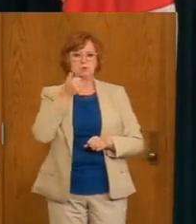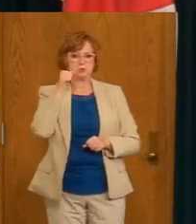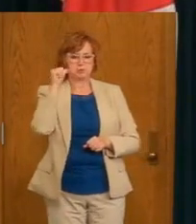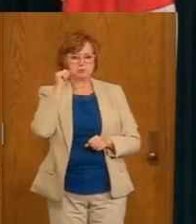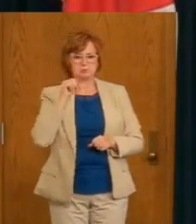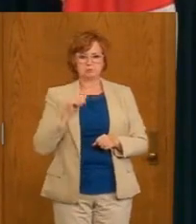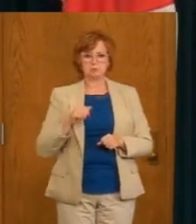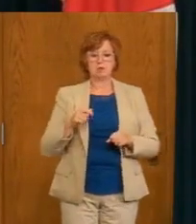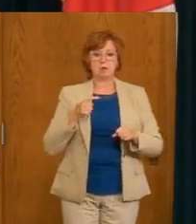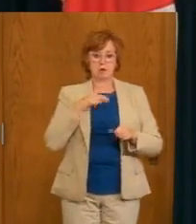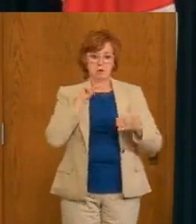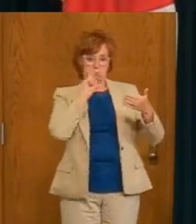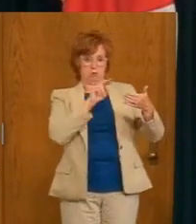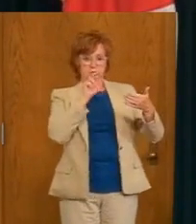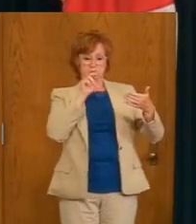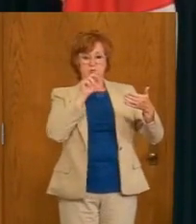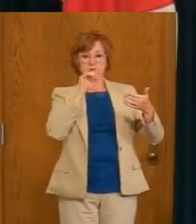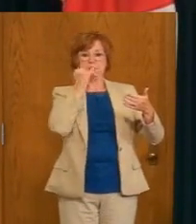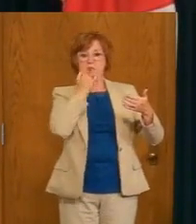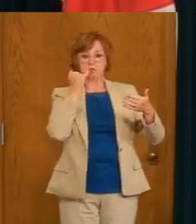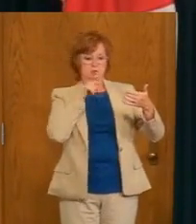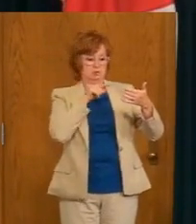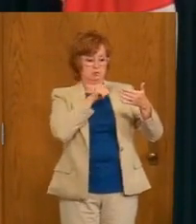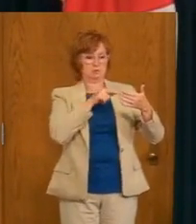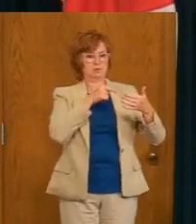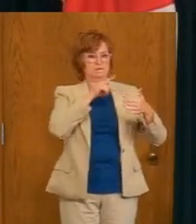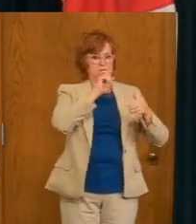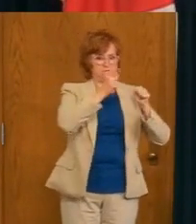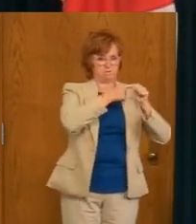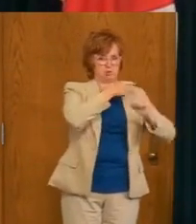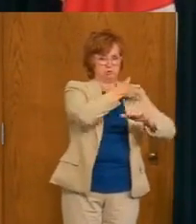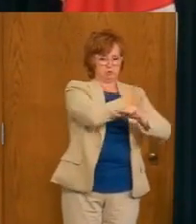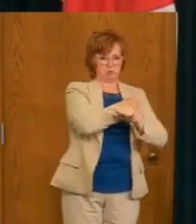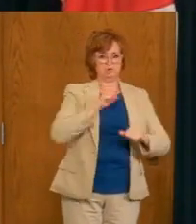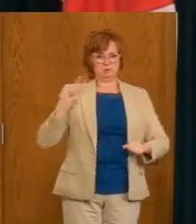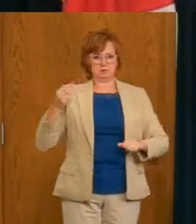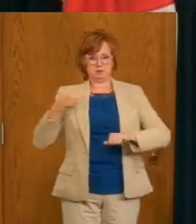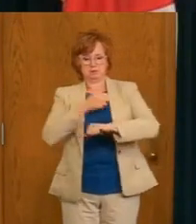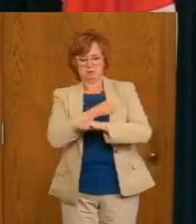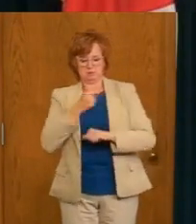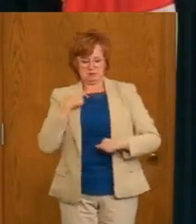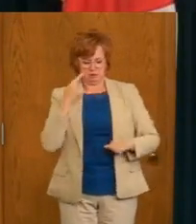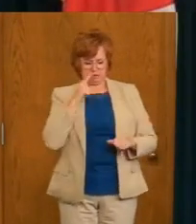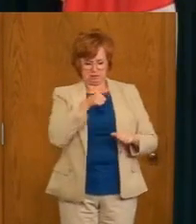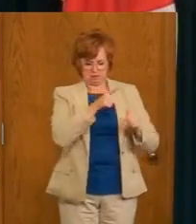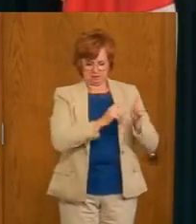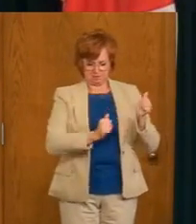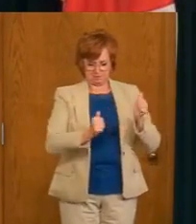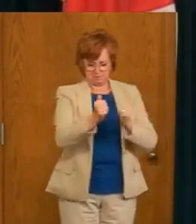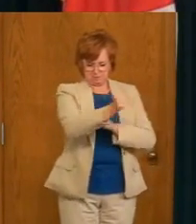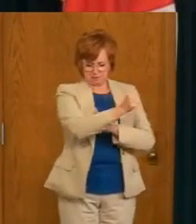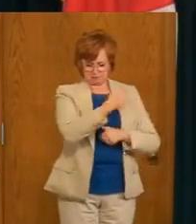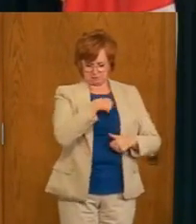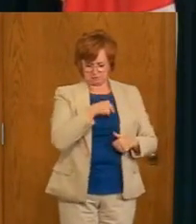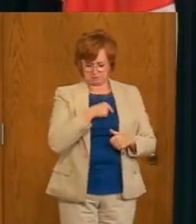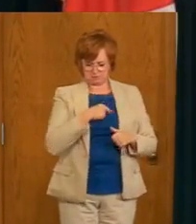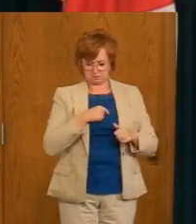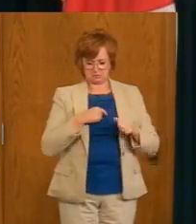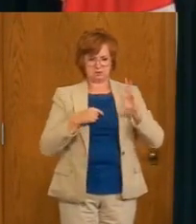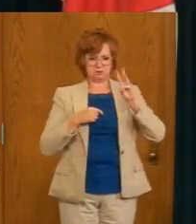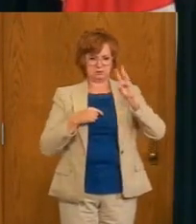case numbers due to the people who are fully vaccinated. The people who are fully vaccinated are providing some protection to